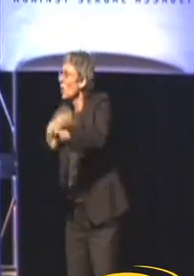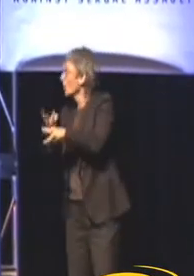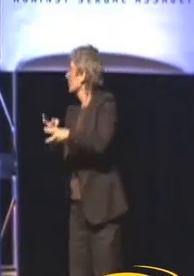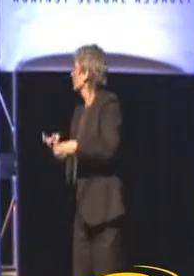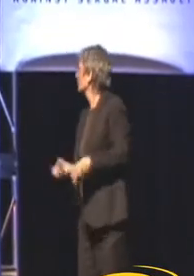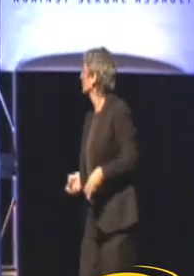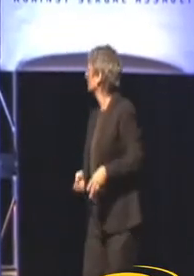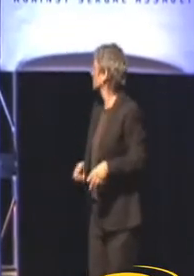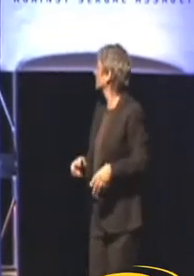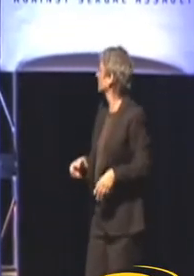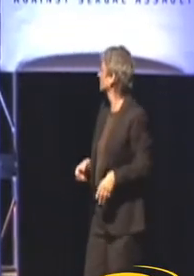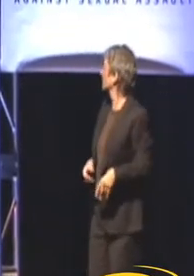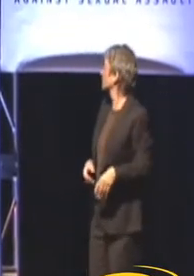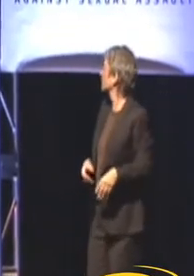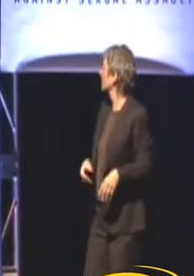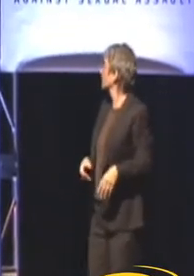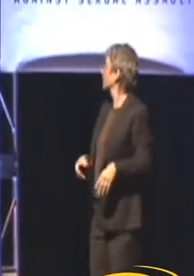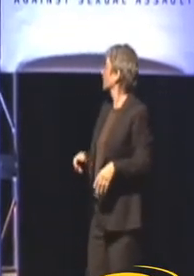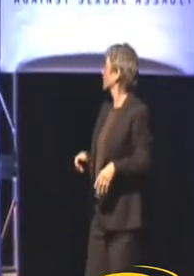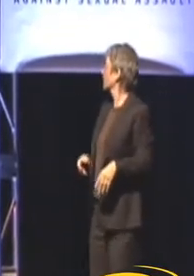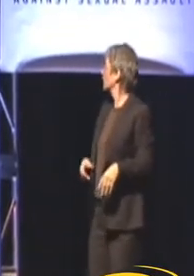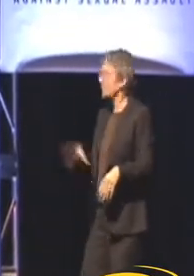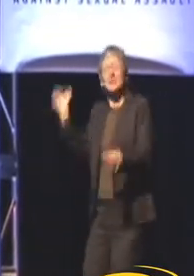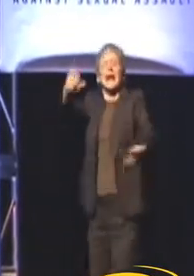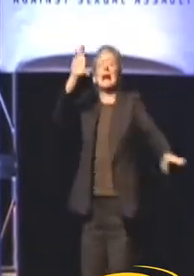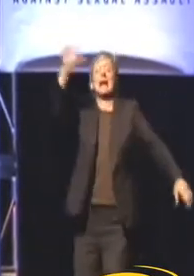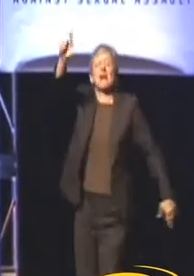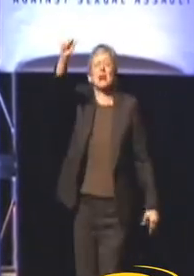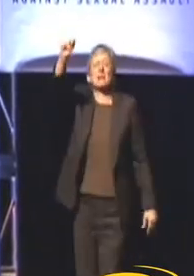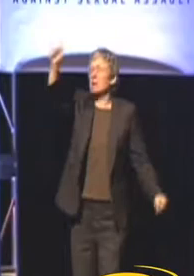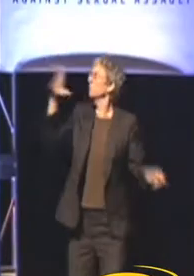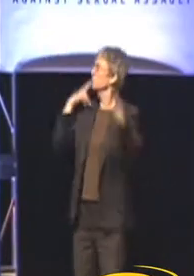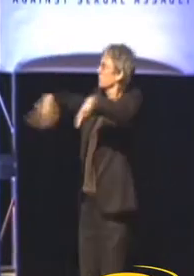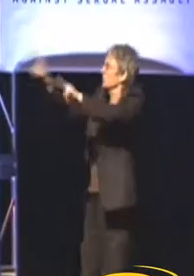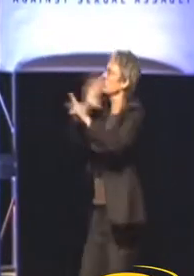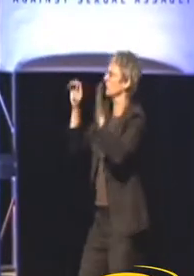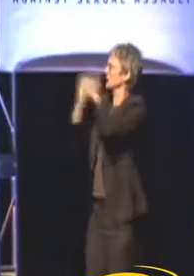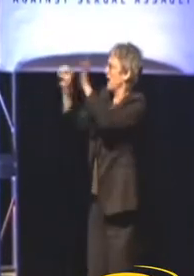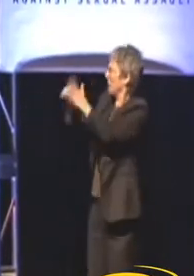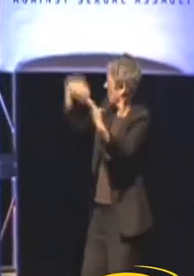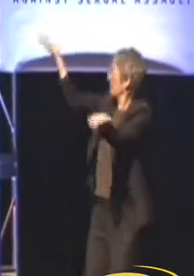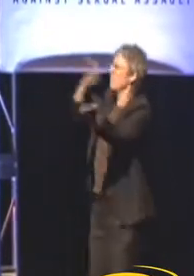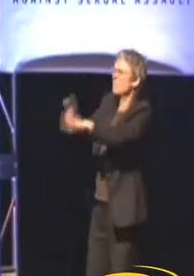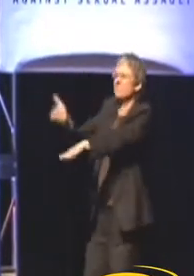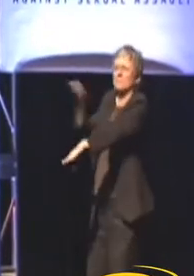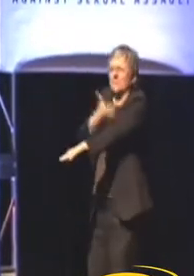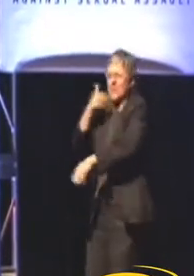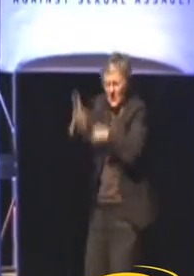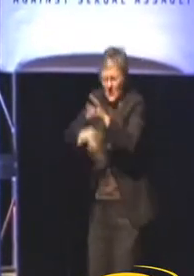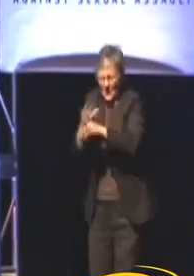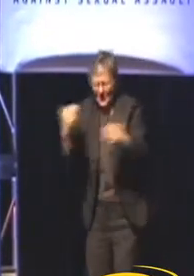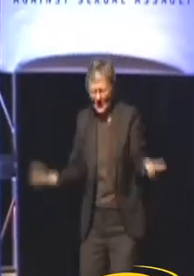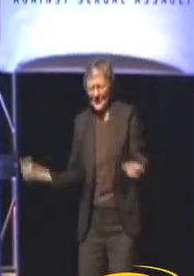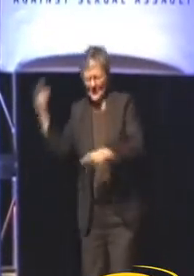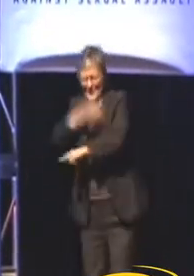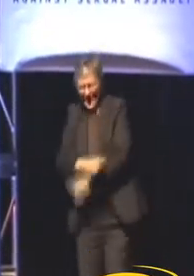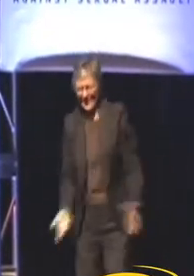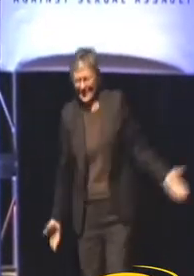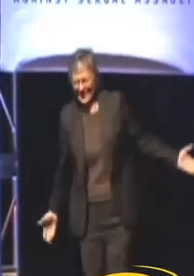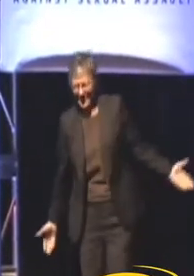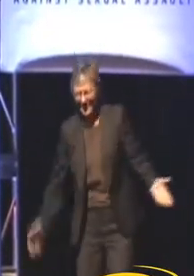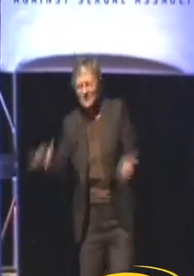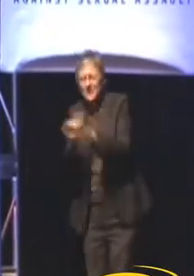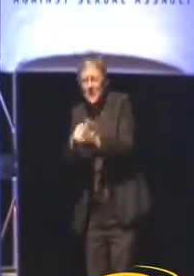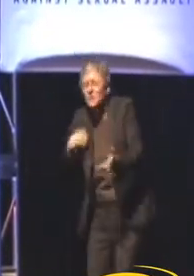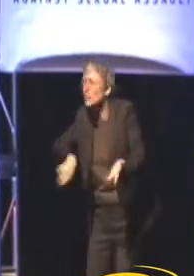stop you The intersection will stop like y'all constant Love in our health, a cell phone world Today, today clap your hands